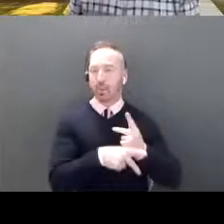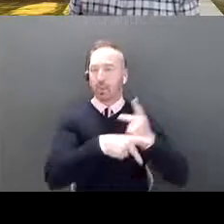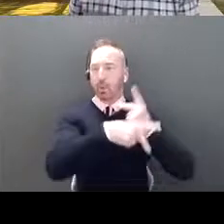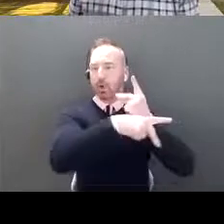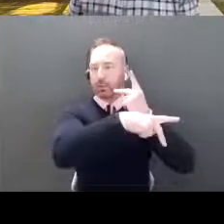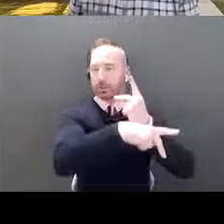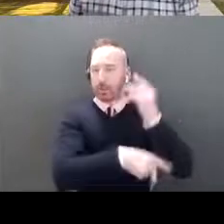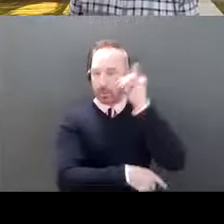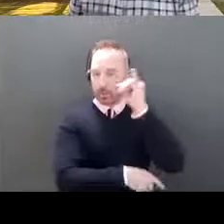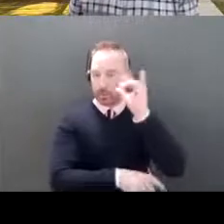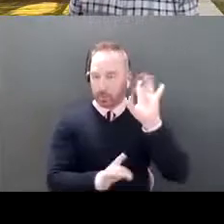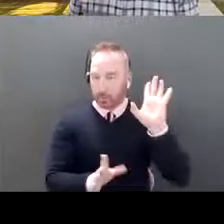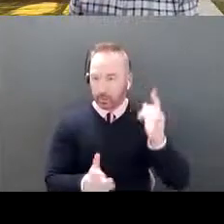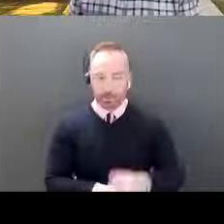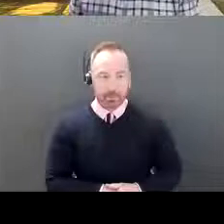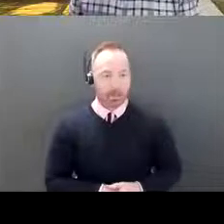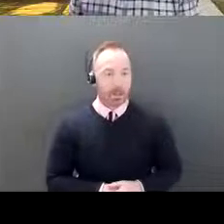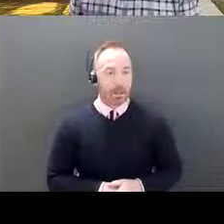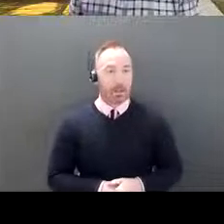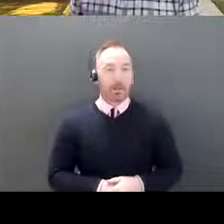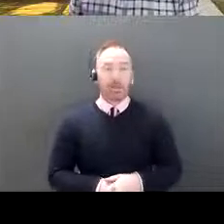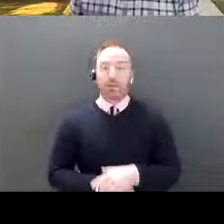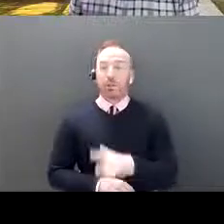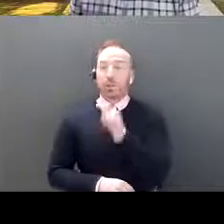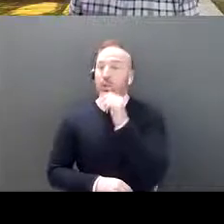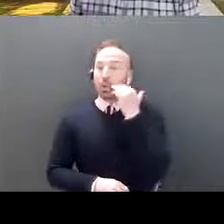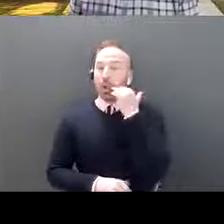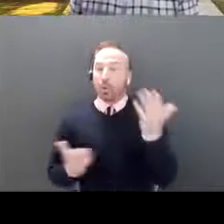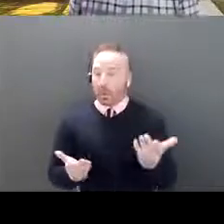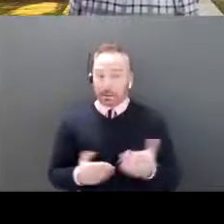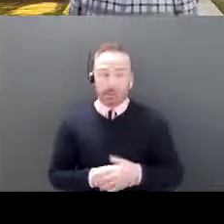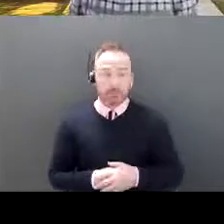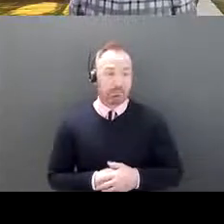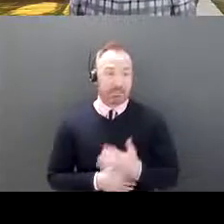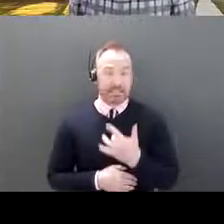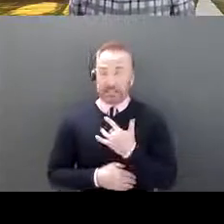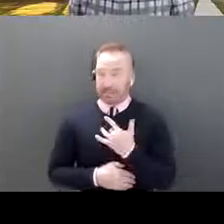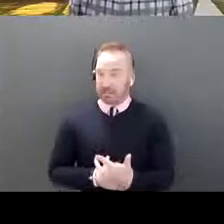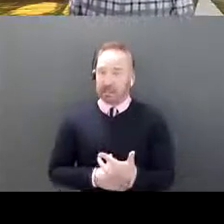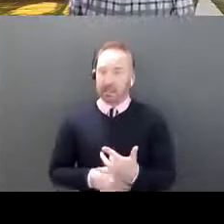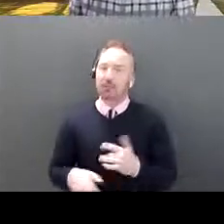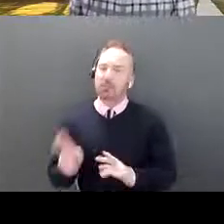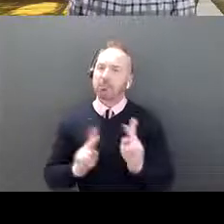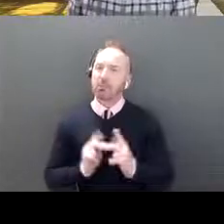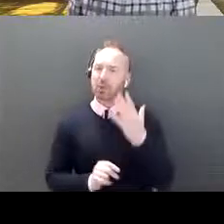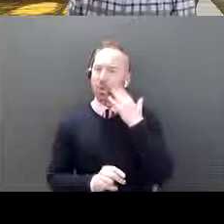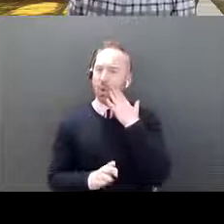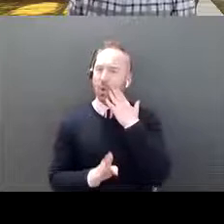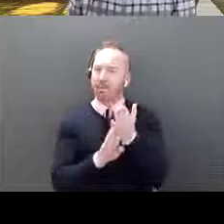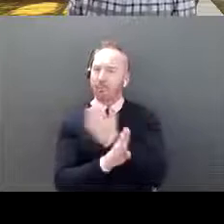Who knows what? So generally, multiple people know about these risk factors before the